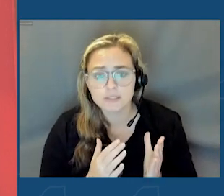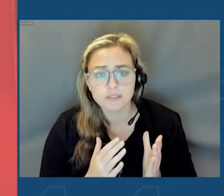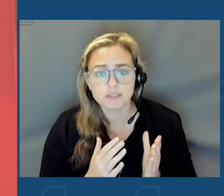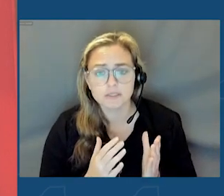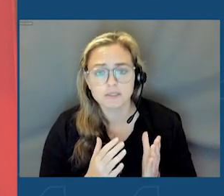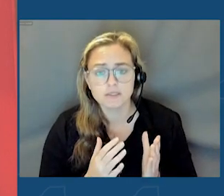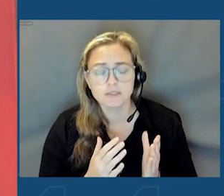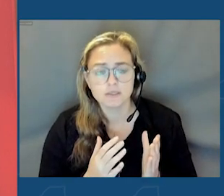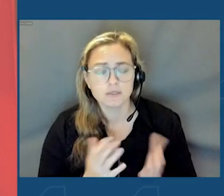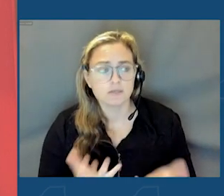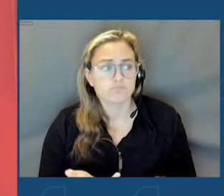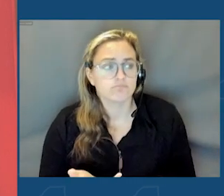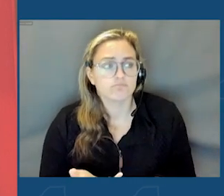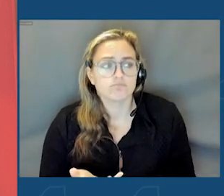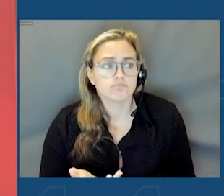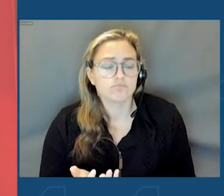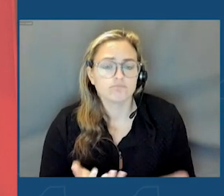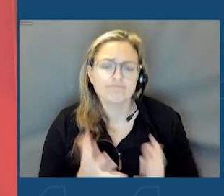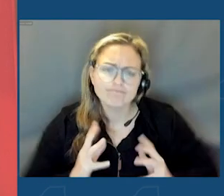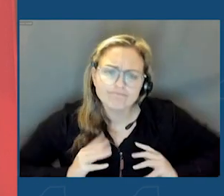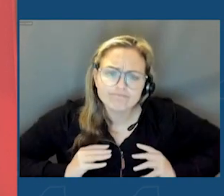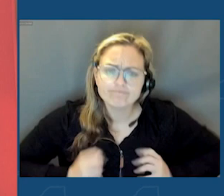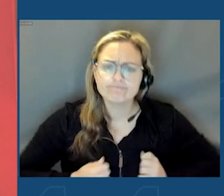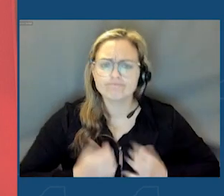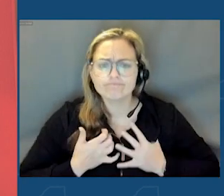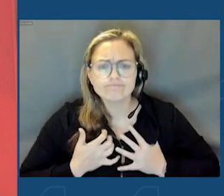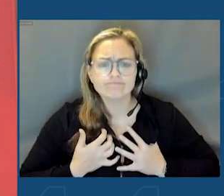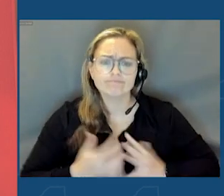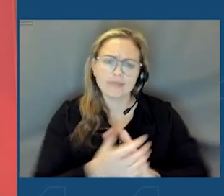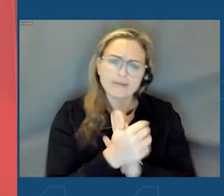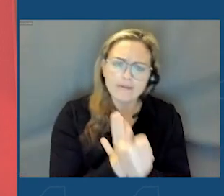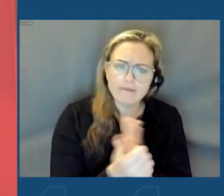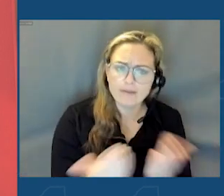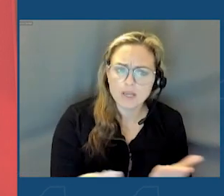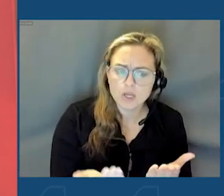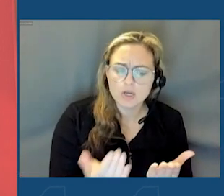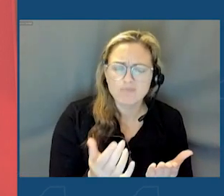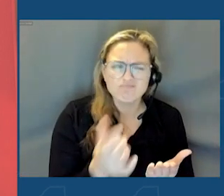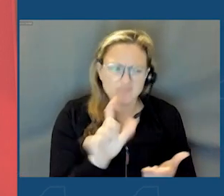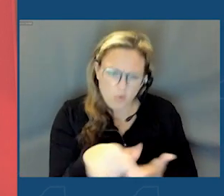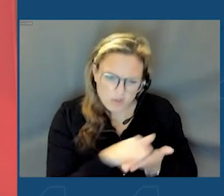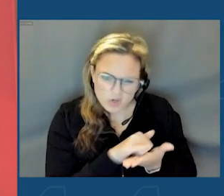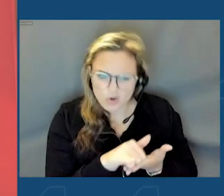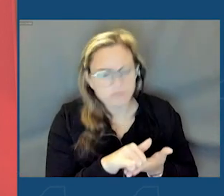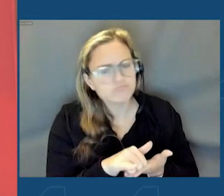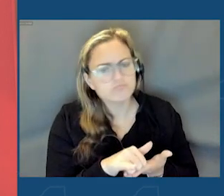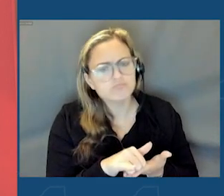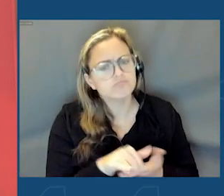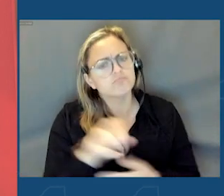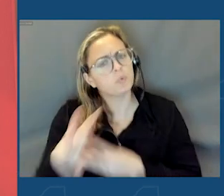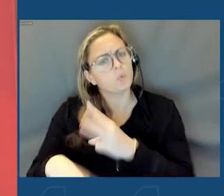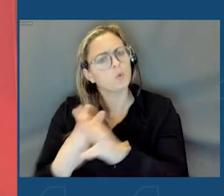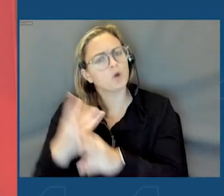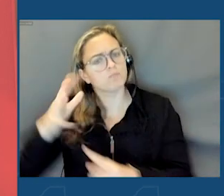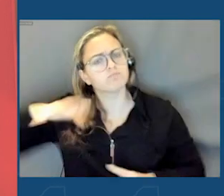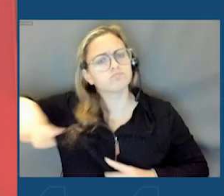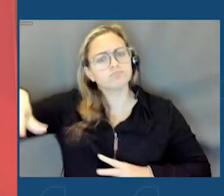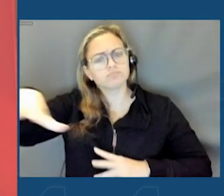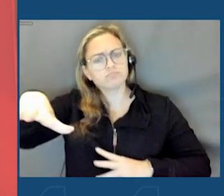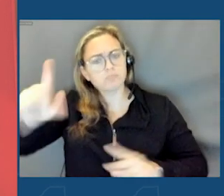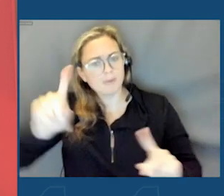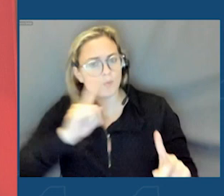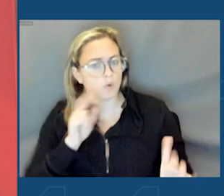just embracing the incredible talent we have, not just in New York, but around the world. People want to be part of this